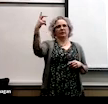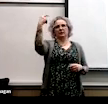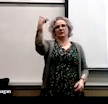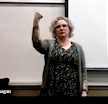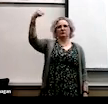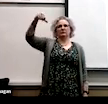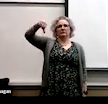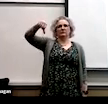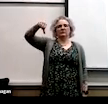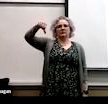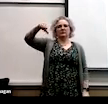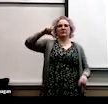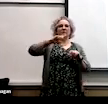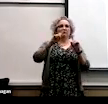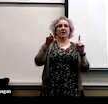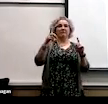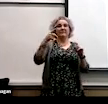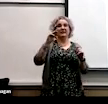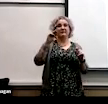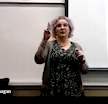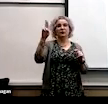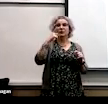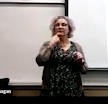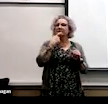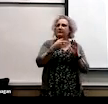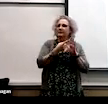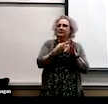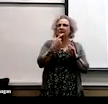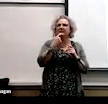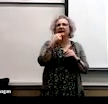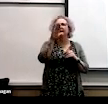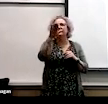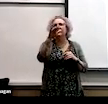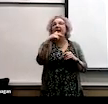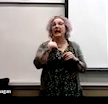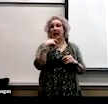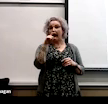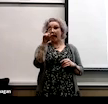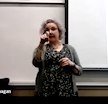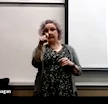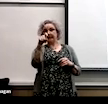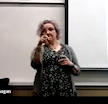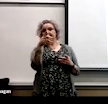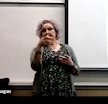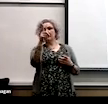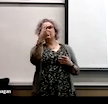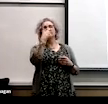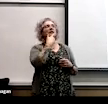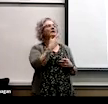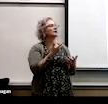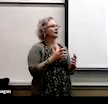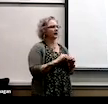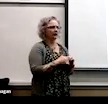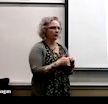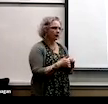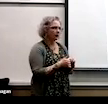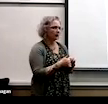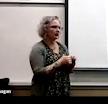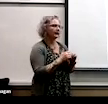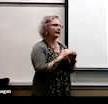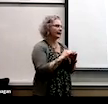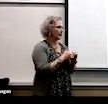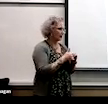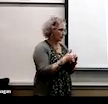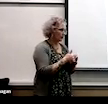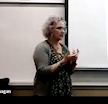with the PMDU is that oftentimes it's, what do we have to do to make that work? Depending I on don't who you know. talk to, which has always sort of staggered me. I would say that is unusual on the